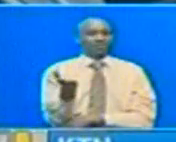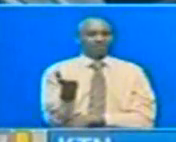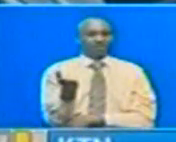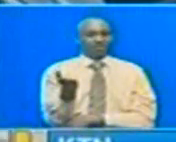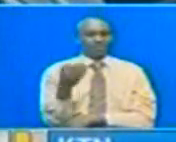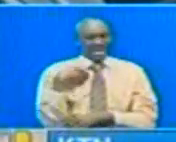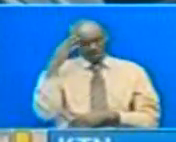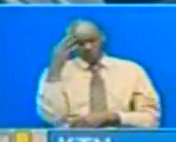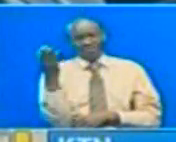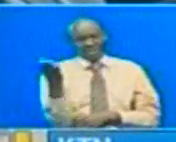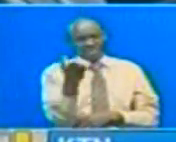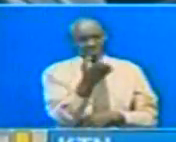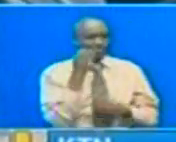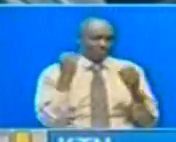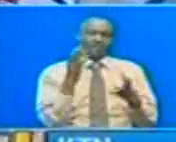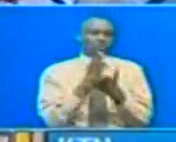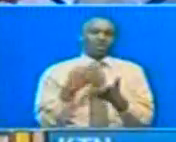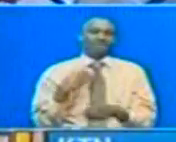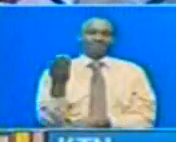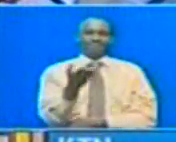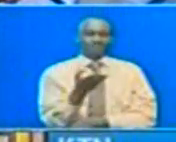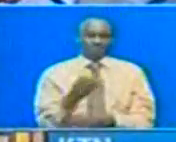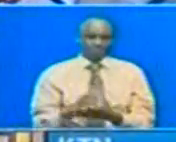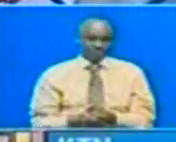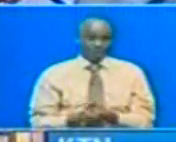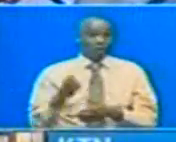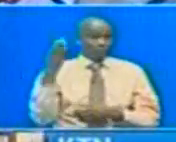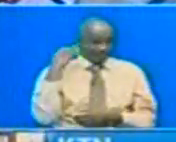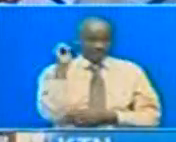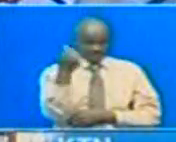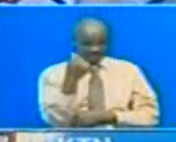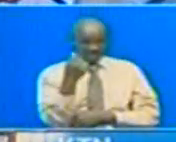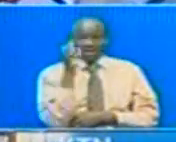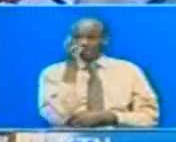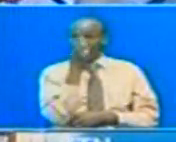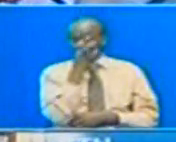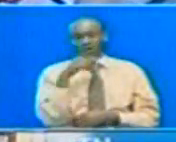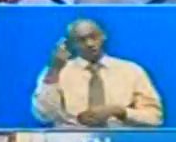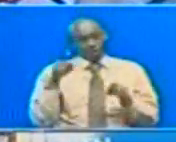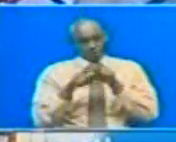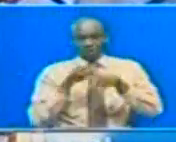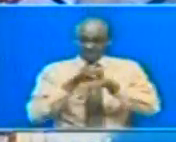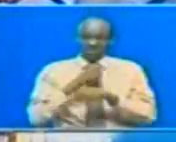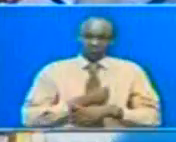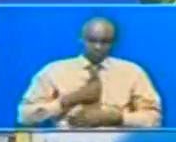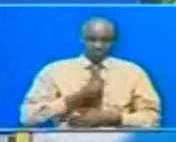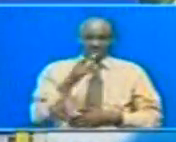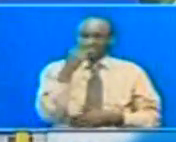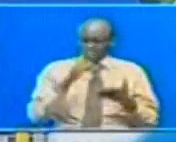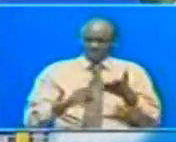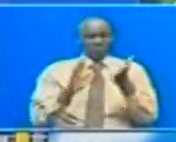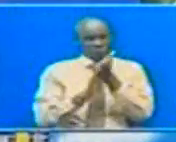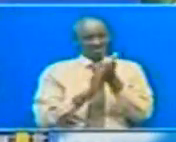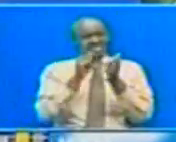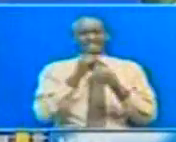At least some of them are saying the truth. Former President Mwai Kibaki also sent his tribute, in which he described Fidel